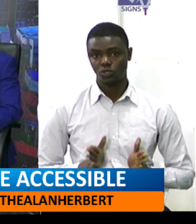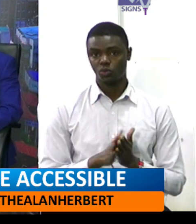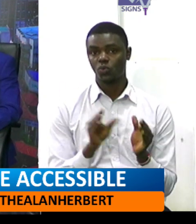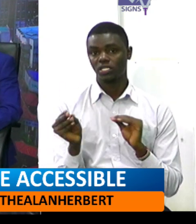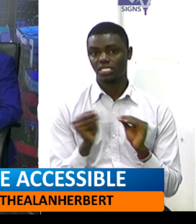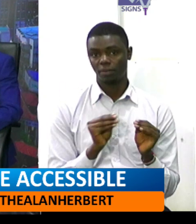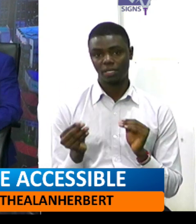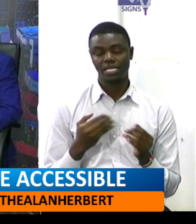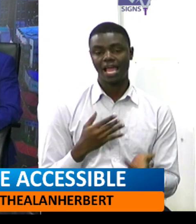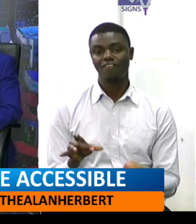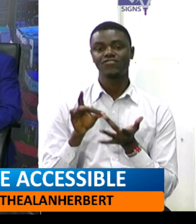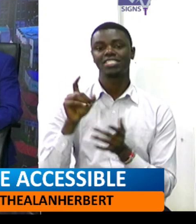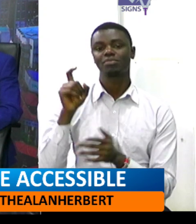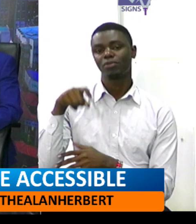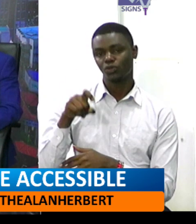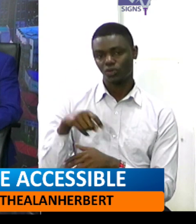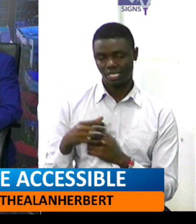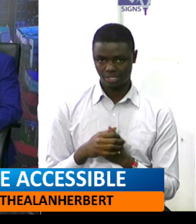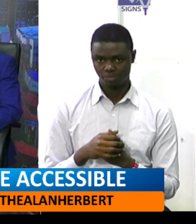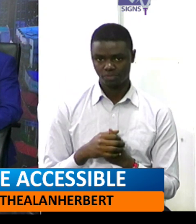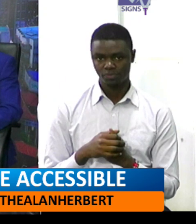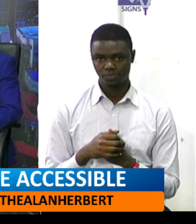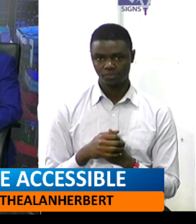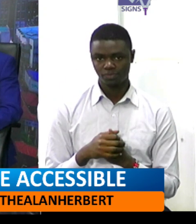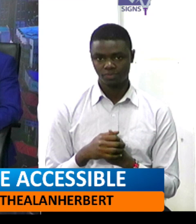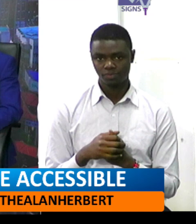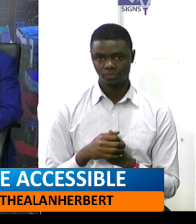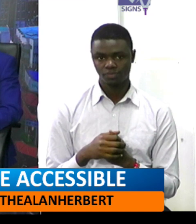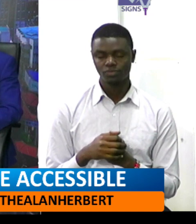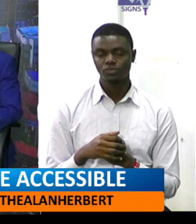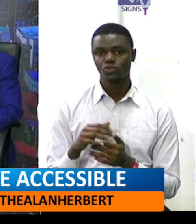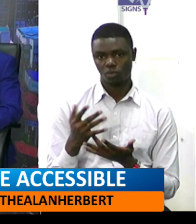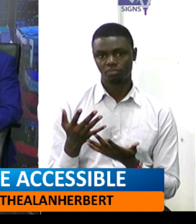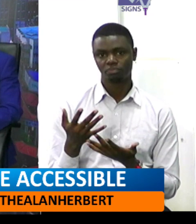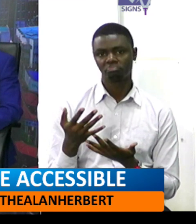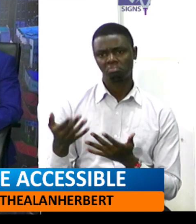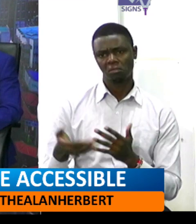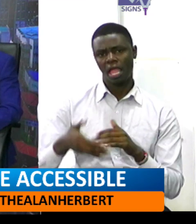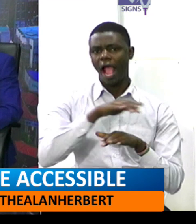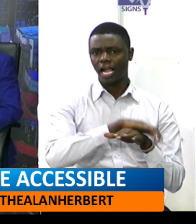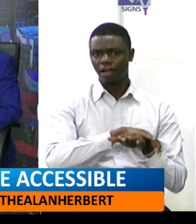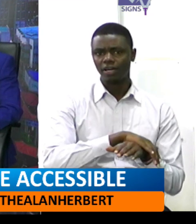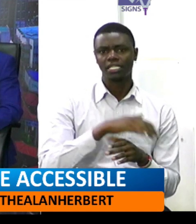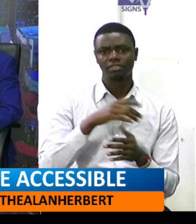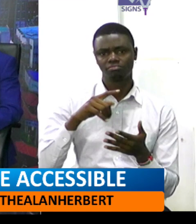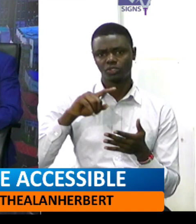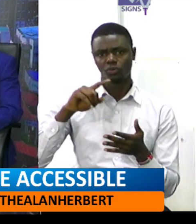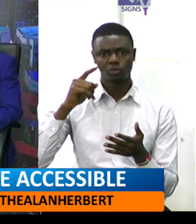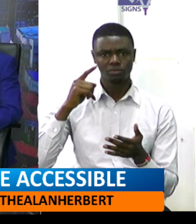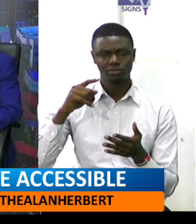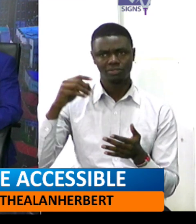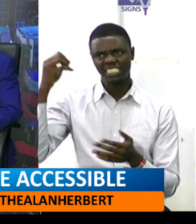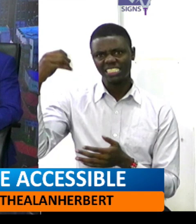disabilities have special needs. So beside, of course, covering the sunscreens